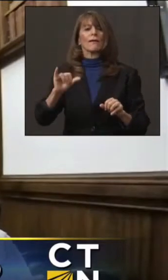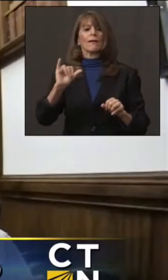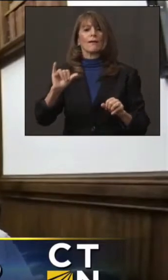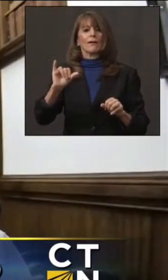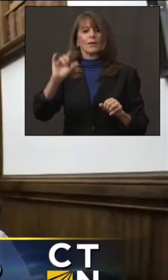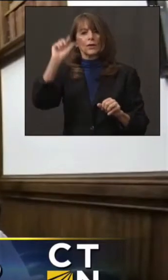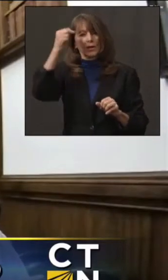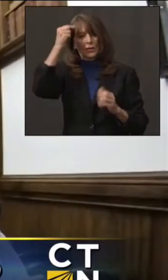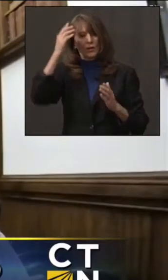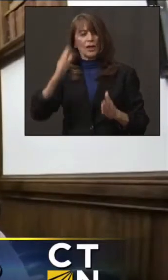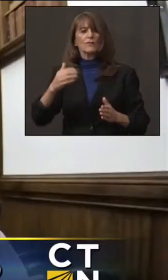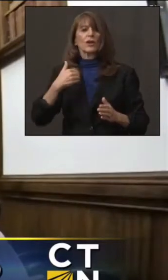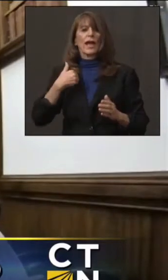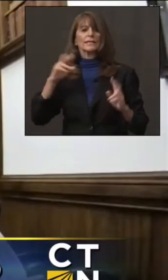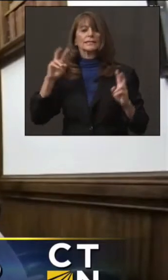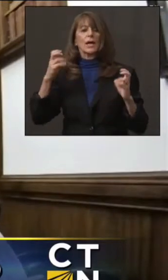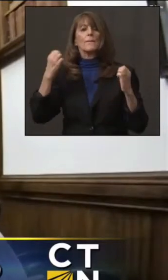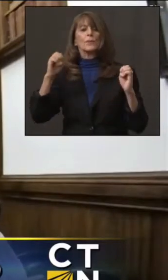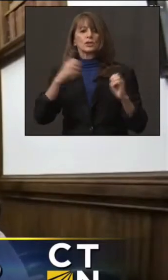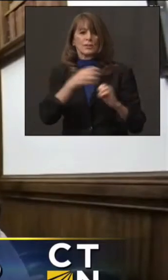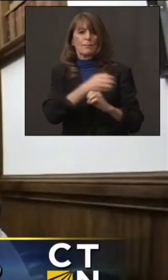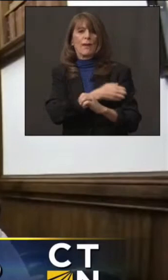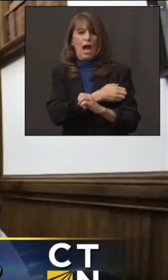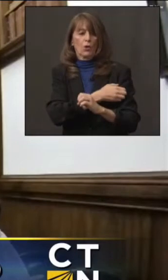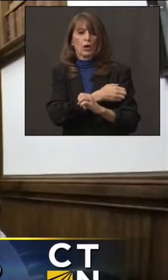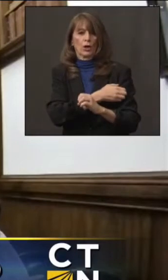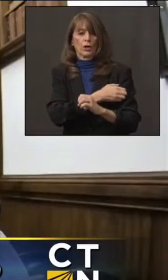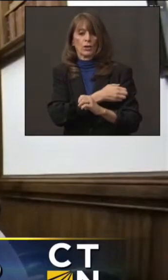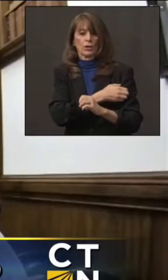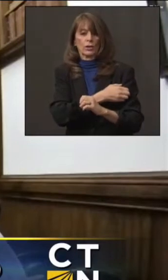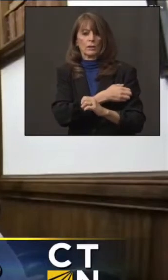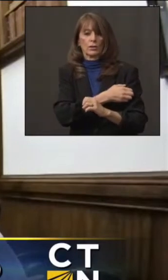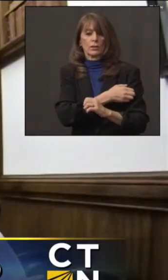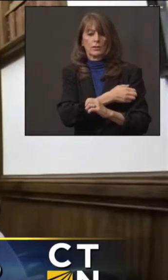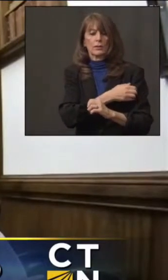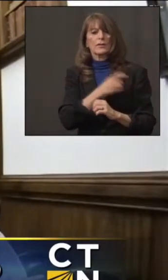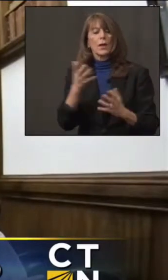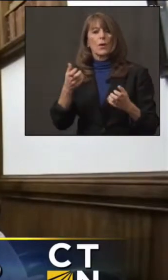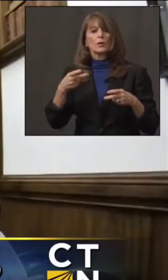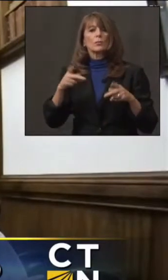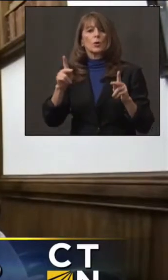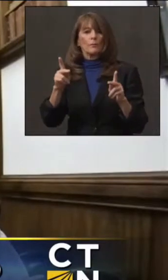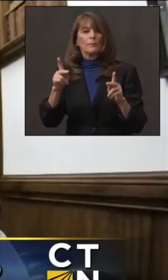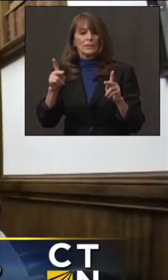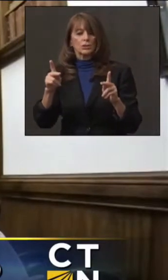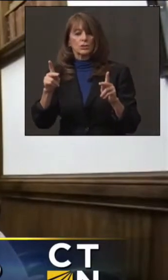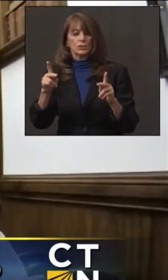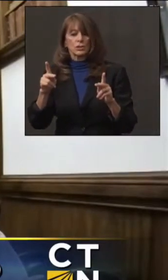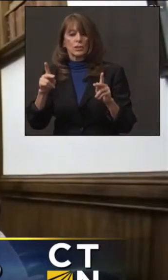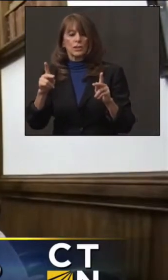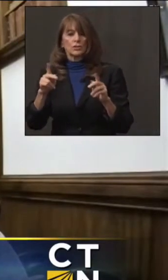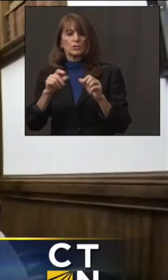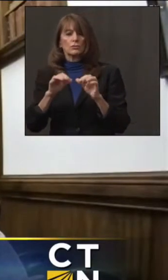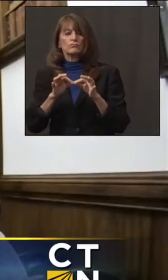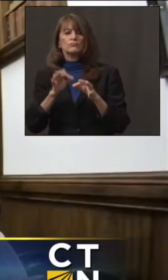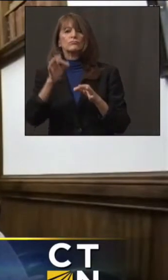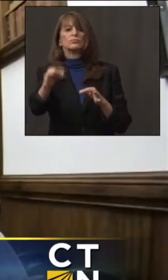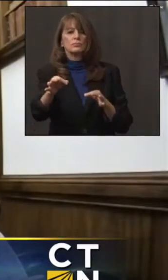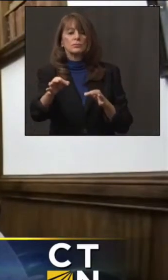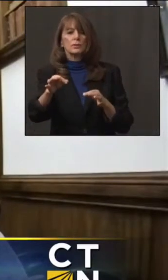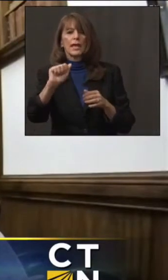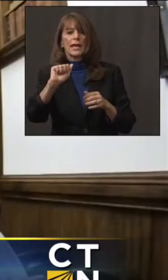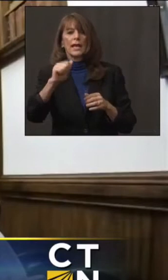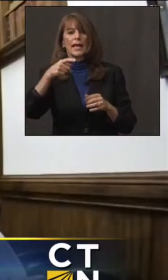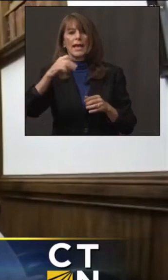having the emergency powers. They were asking for this provision to go beyond April, to go to April. Our